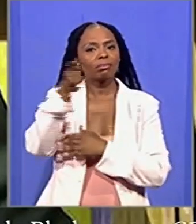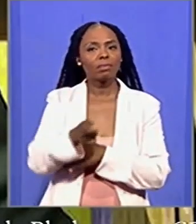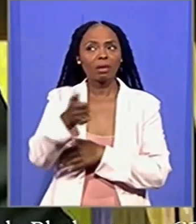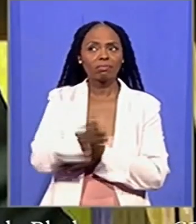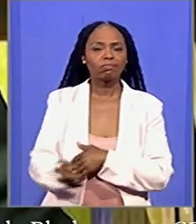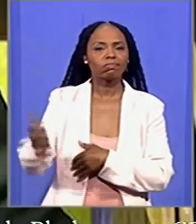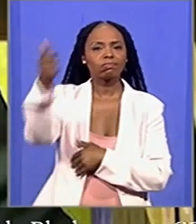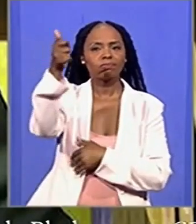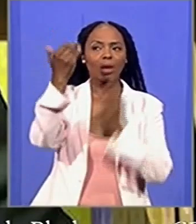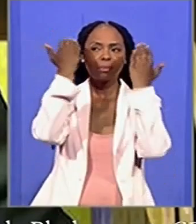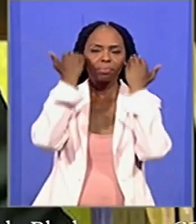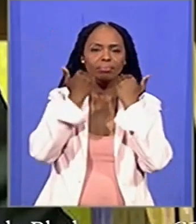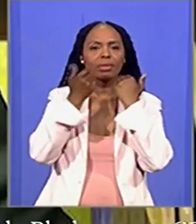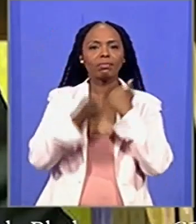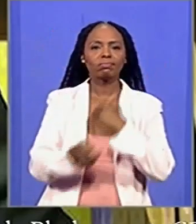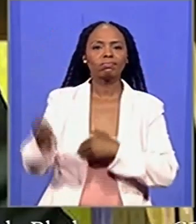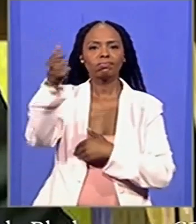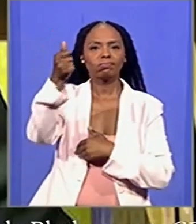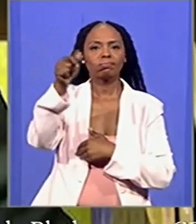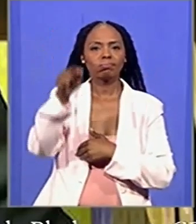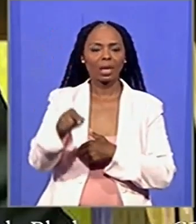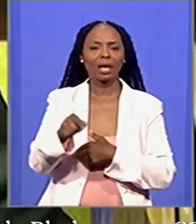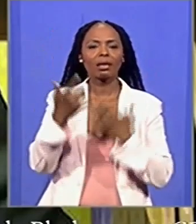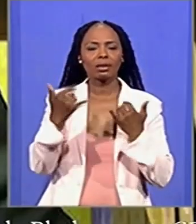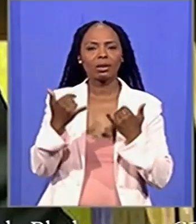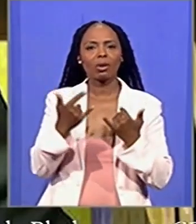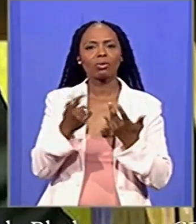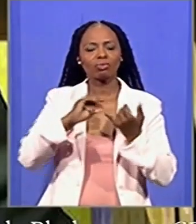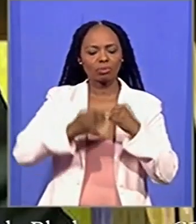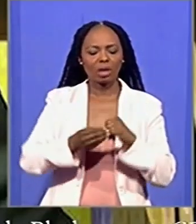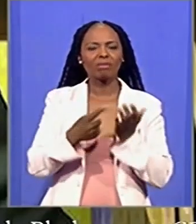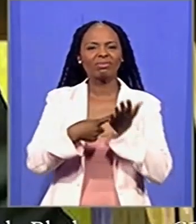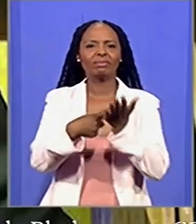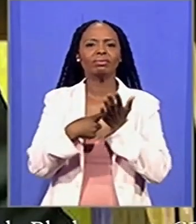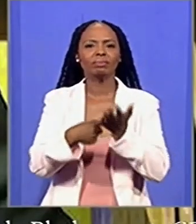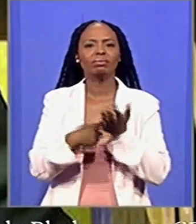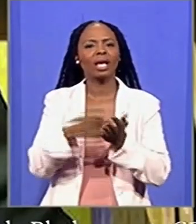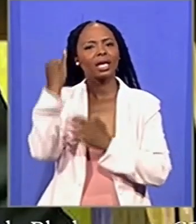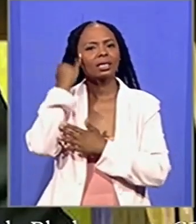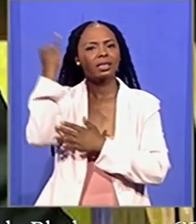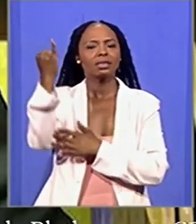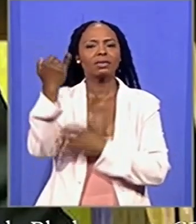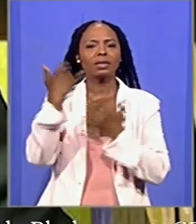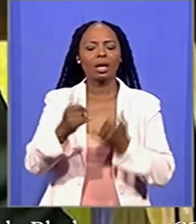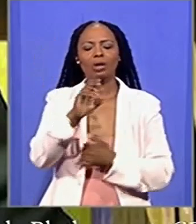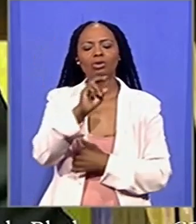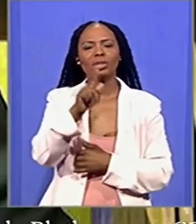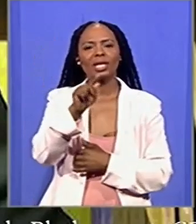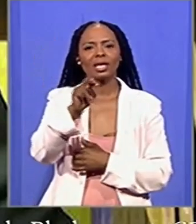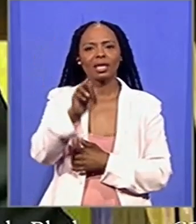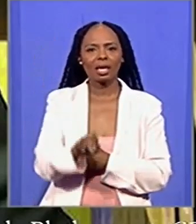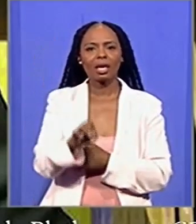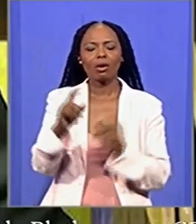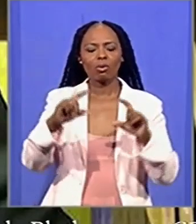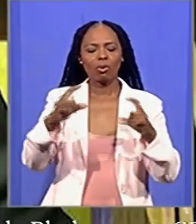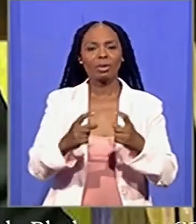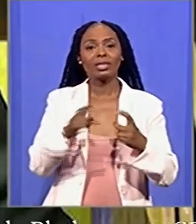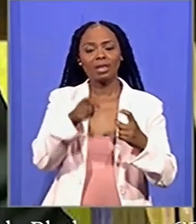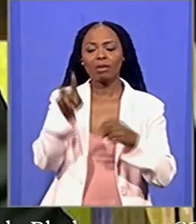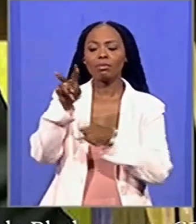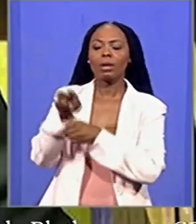to expedite pending initiatives like the Seneke Committee that will look at judicial